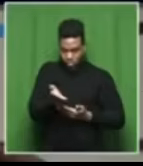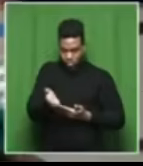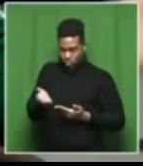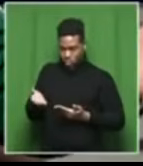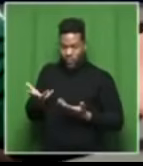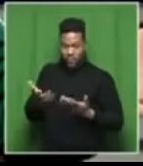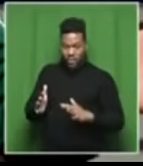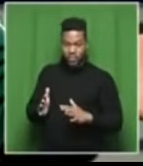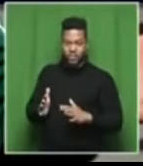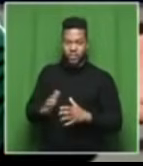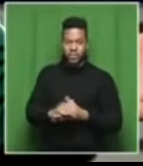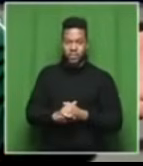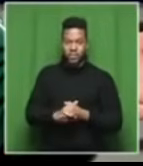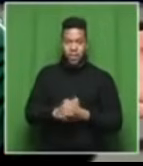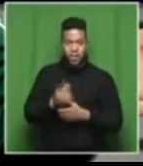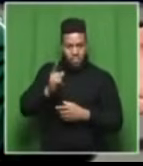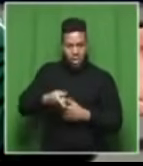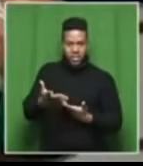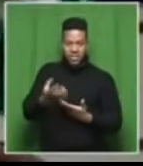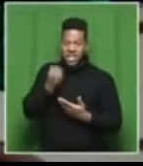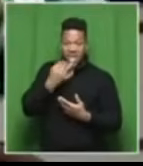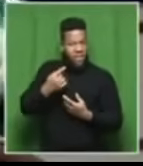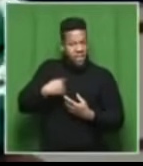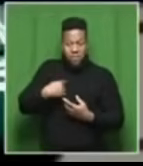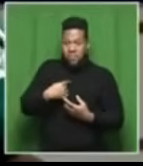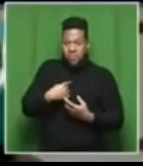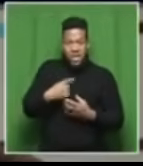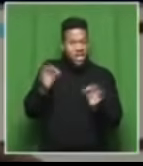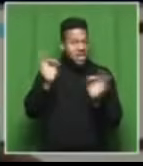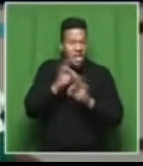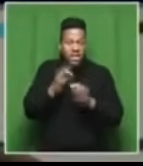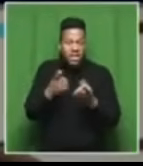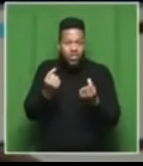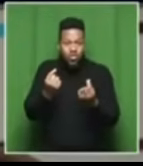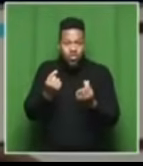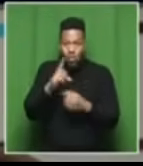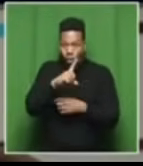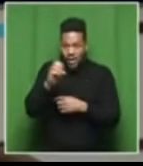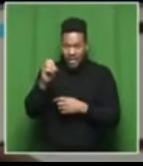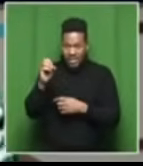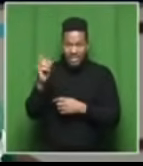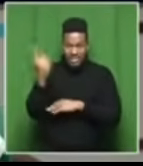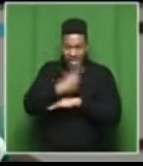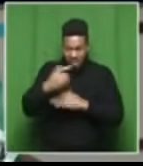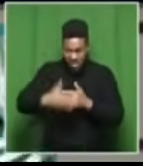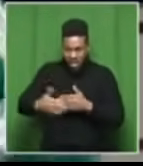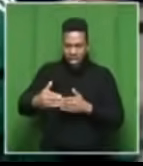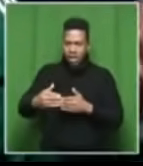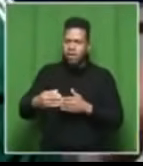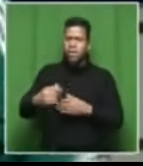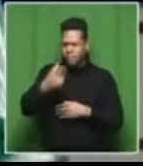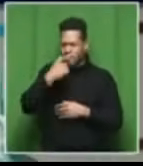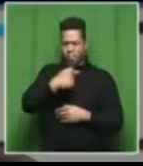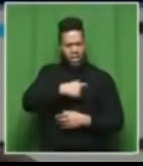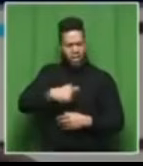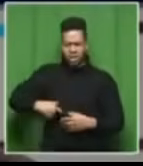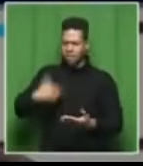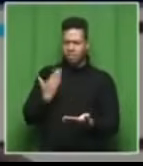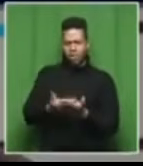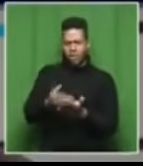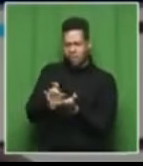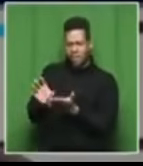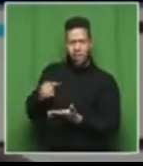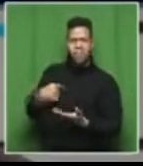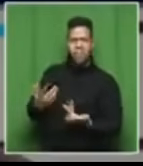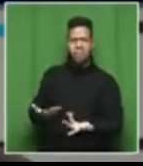then the president must fire me. In 100 days, if I've not changed stuff. People want, how many years do you want to